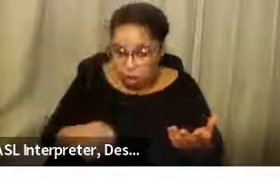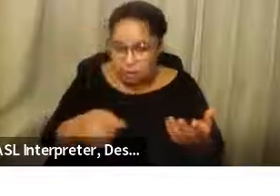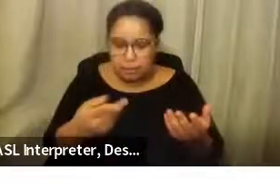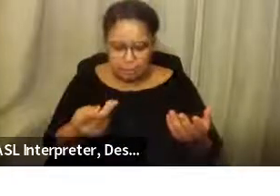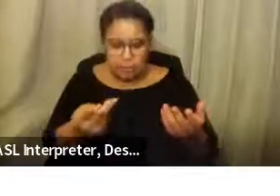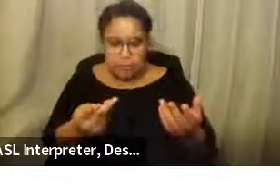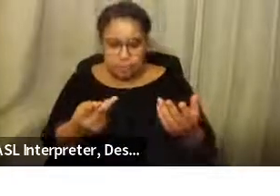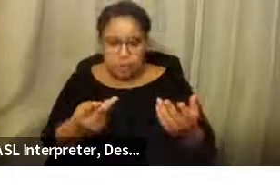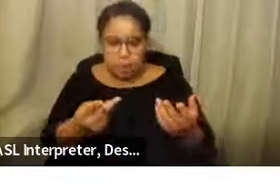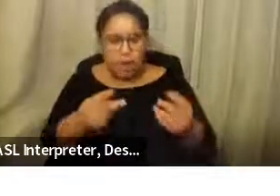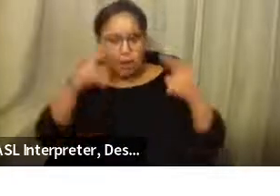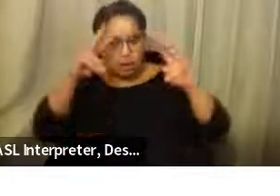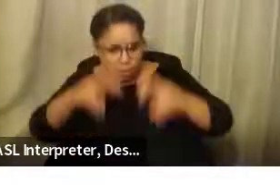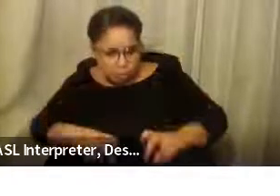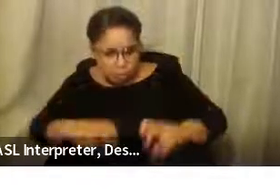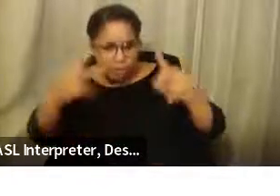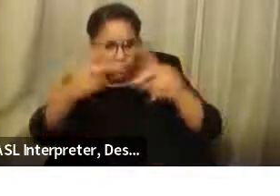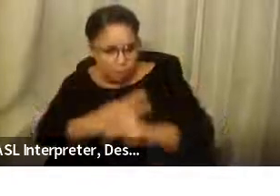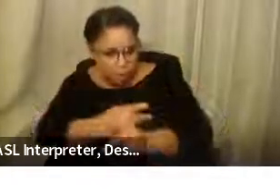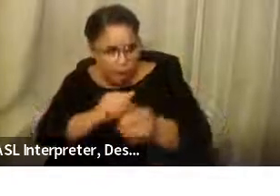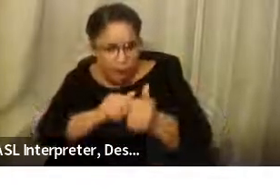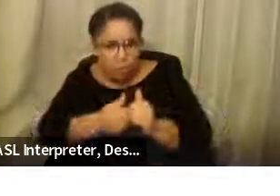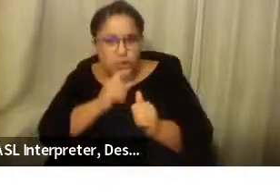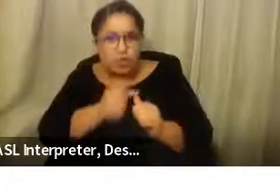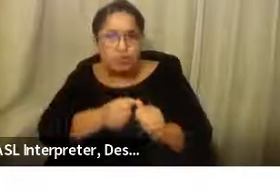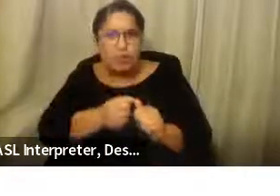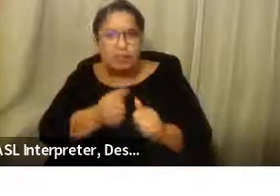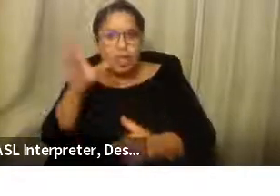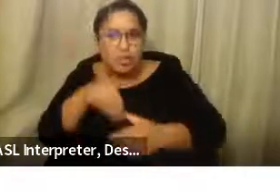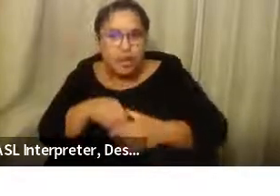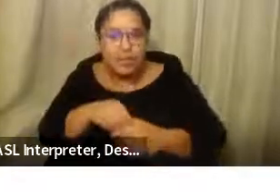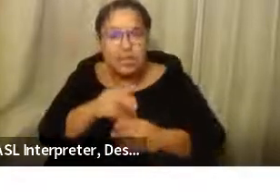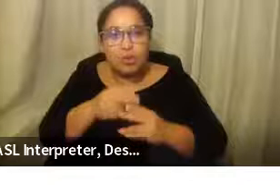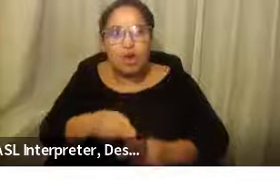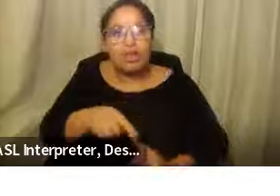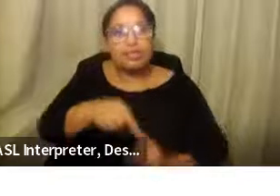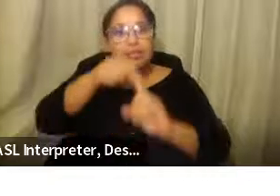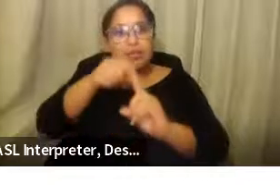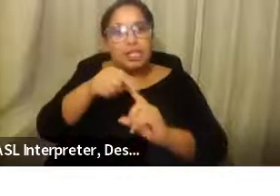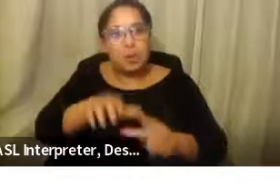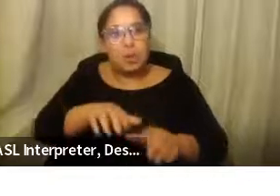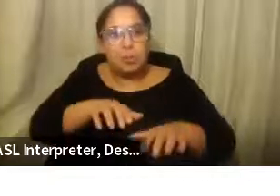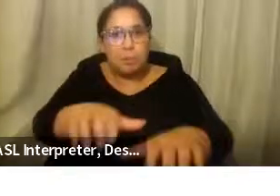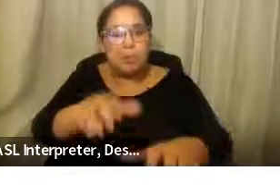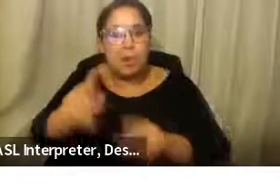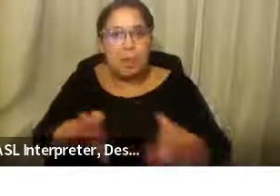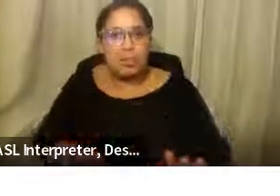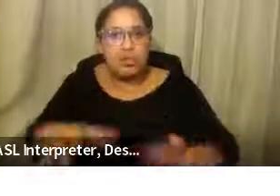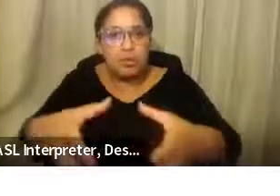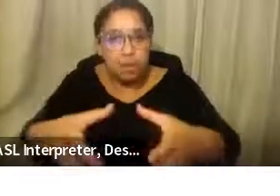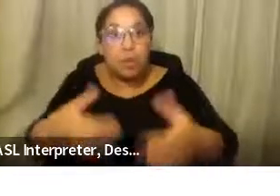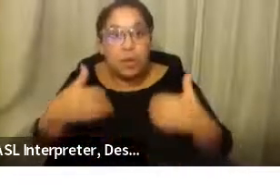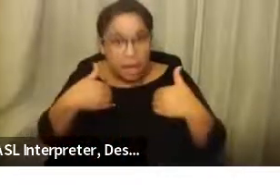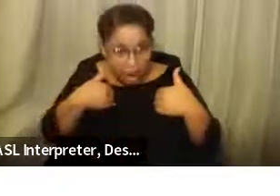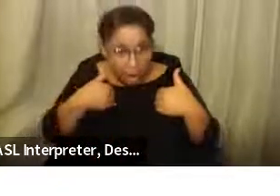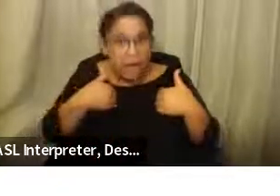try to come to fruition. So we're working on special populations because EMS also has protocols for special populations,